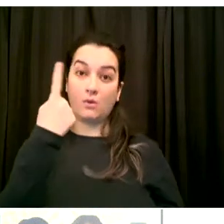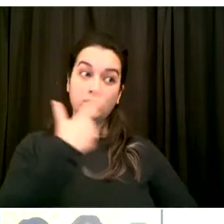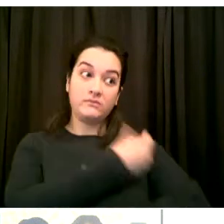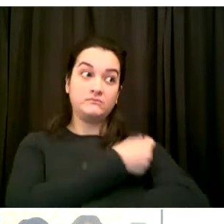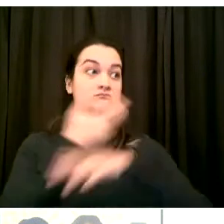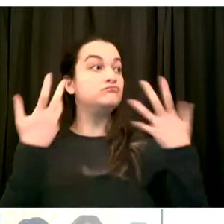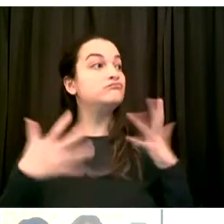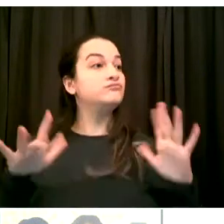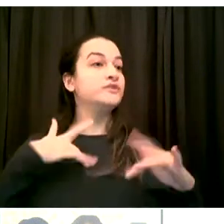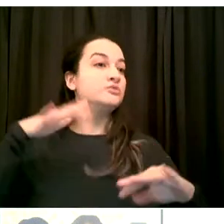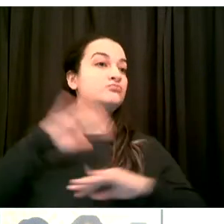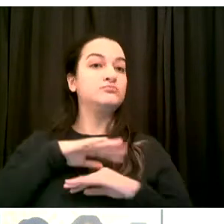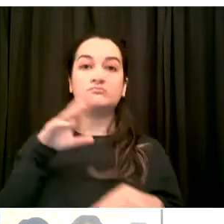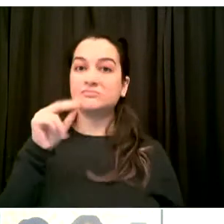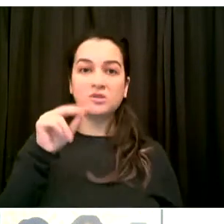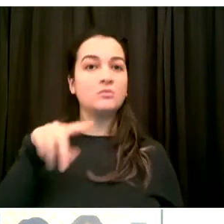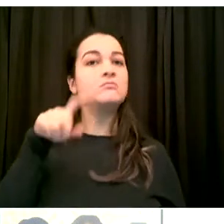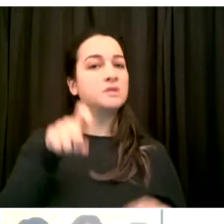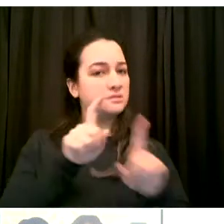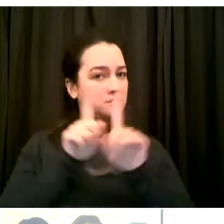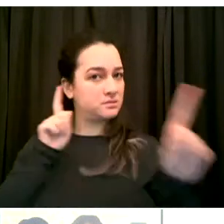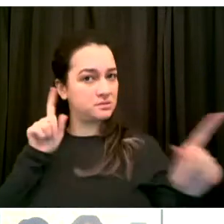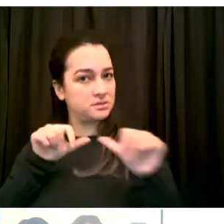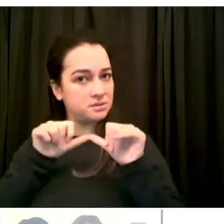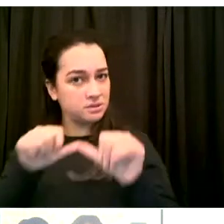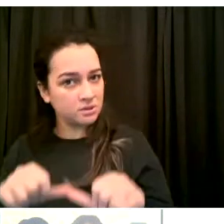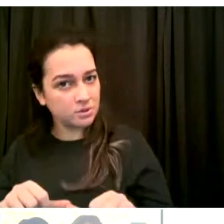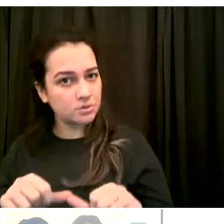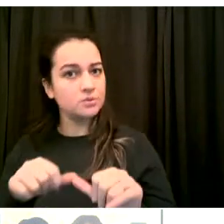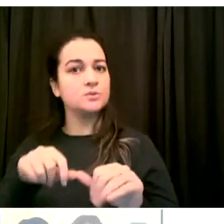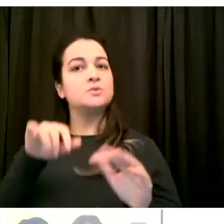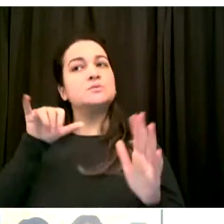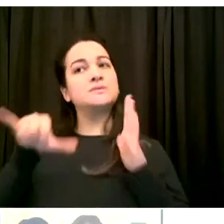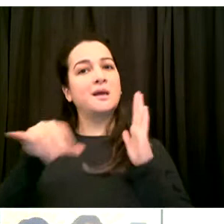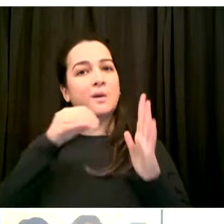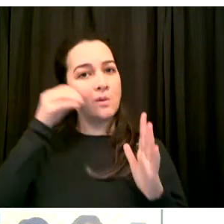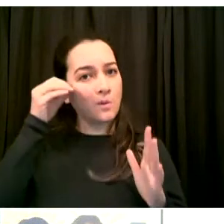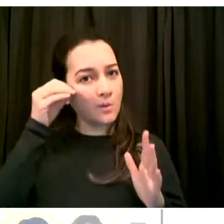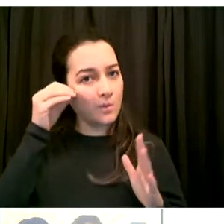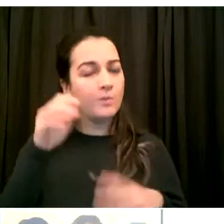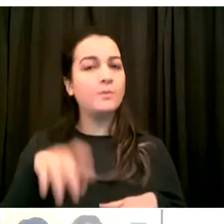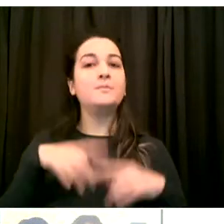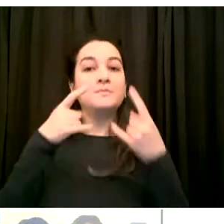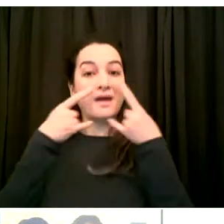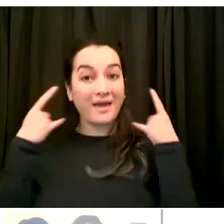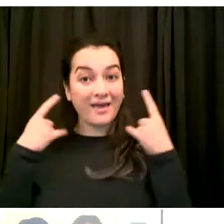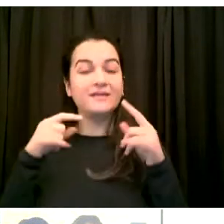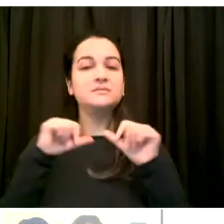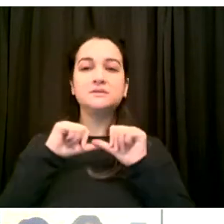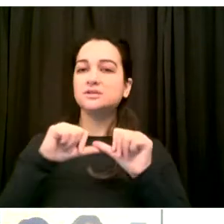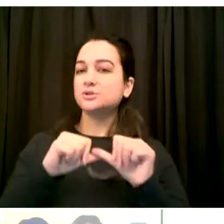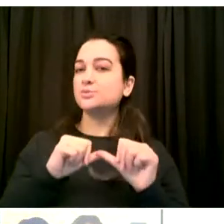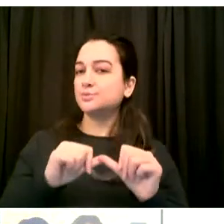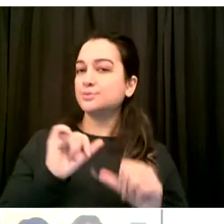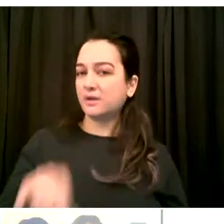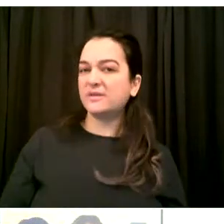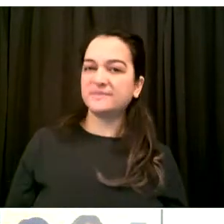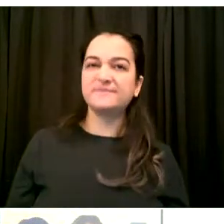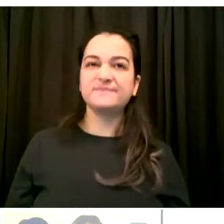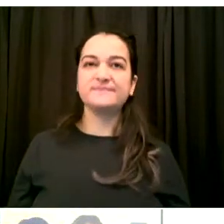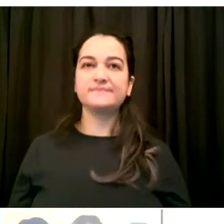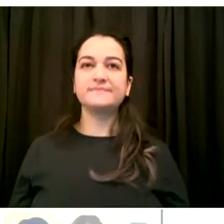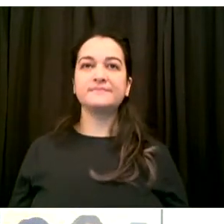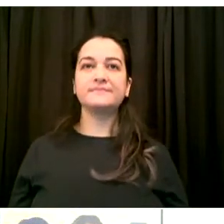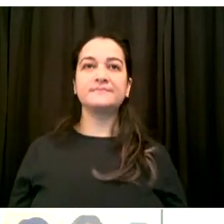both indoors and outdoors. But we also suggested that 2 masks and higher grade masks